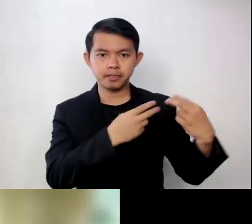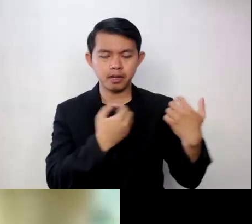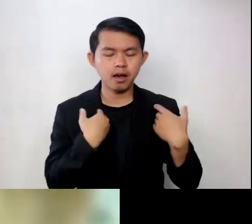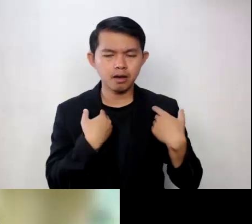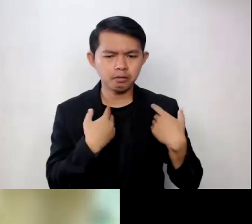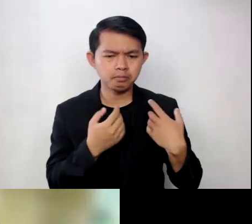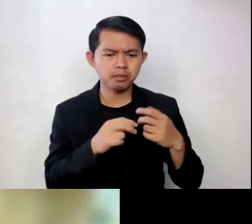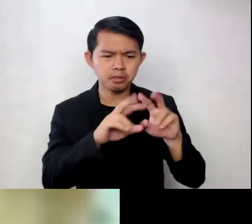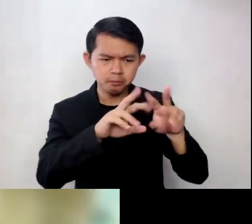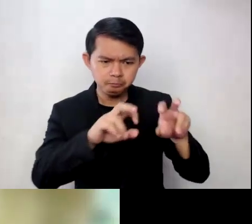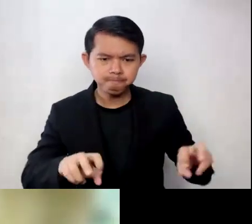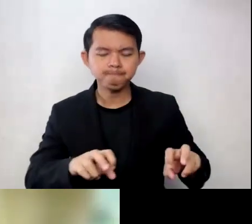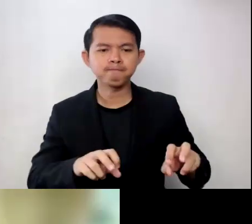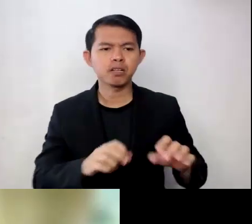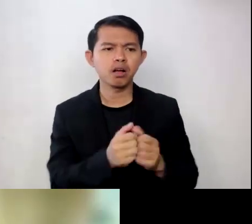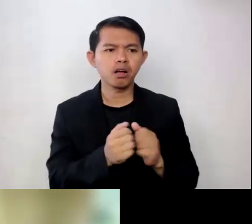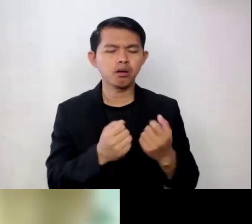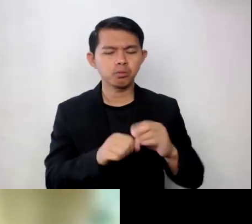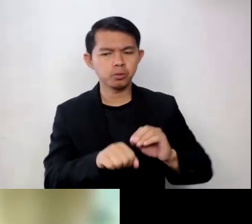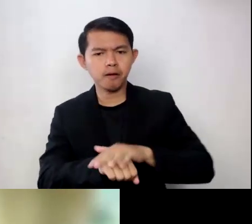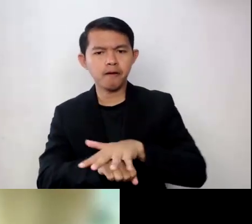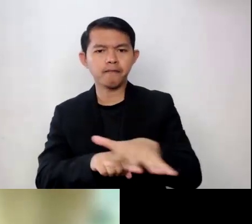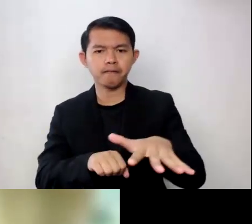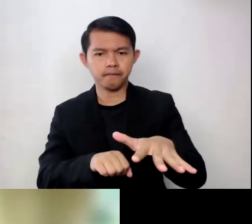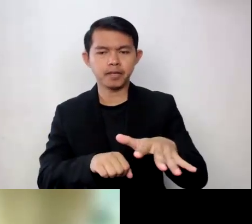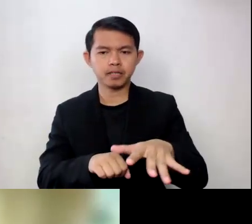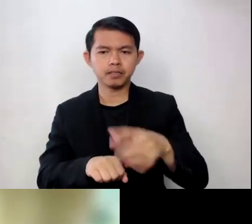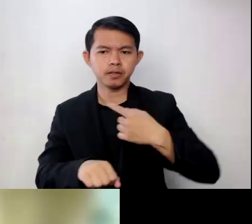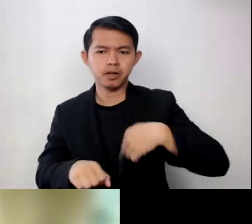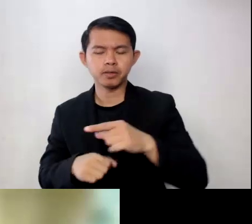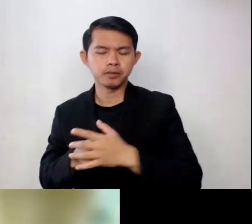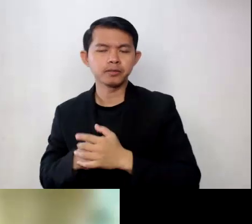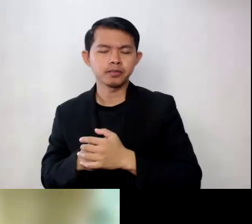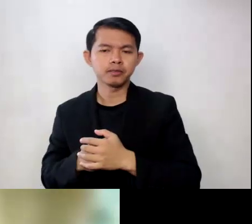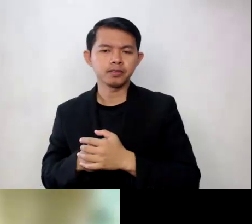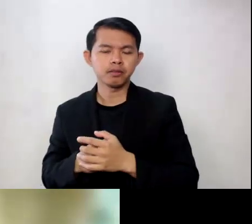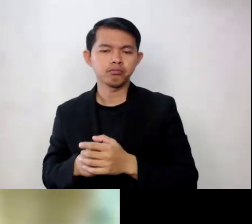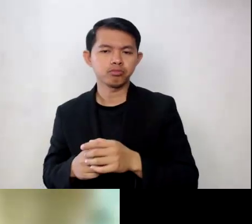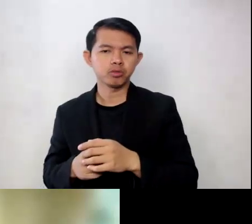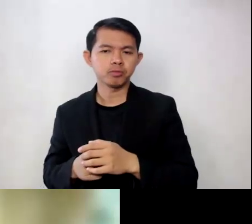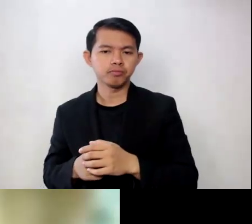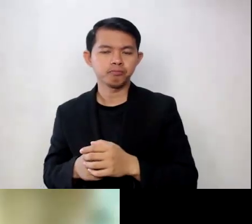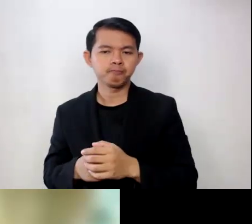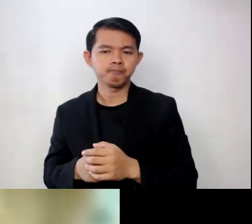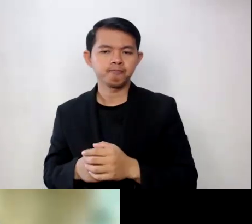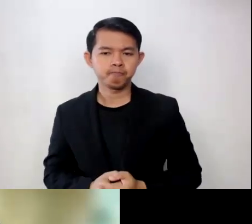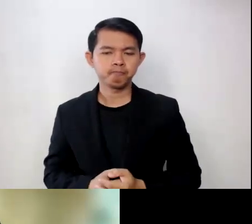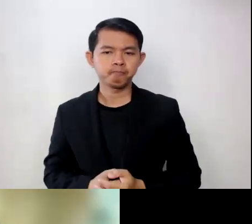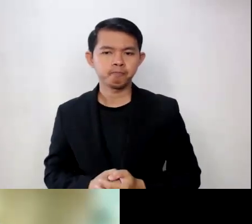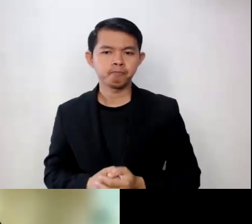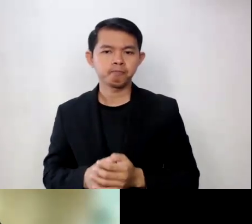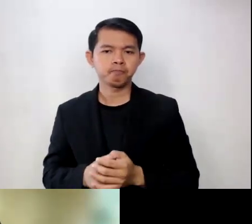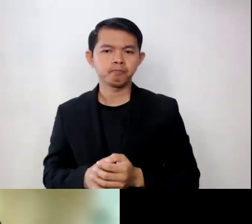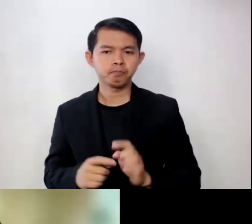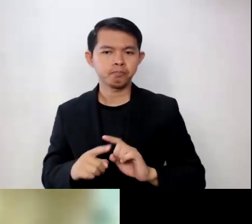changes, kung paano siya nakaapekto sa kung ano yung statistics ngayon. But there are some efforts globally to trace